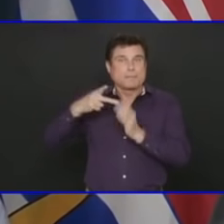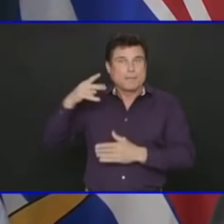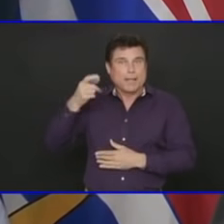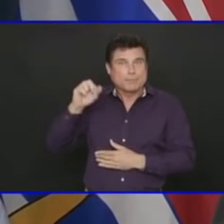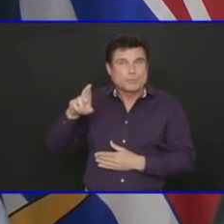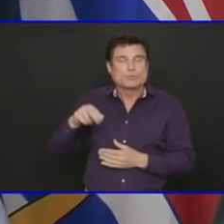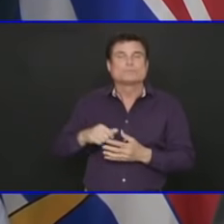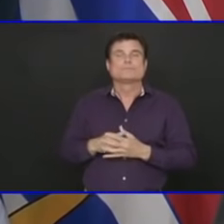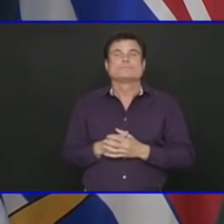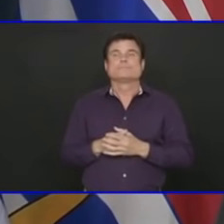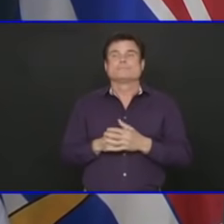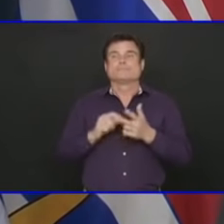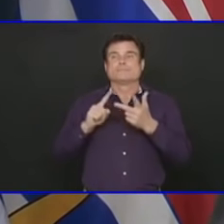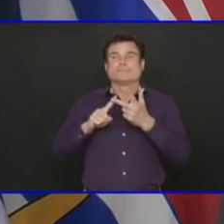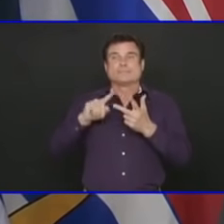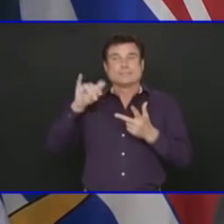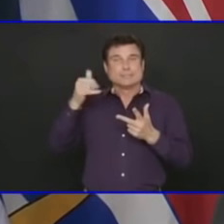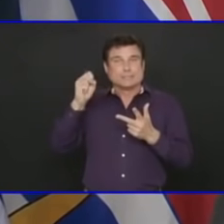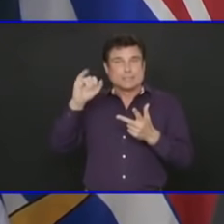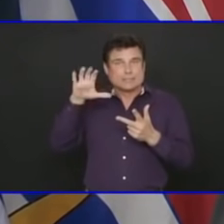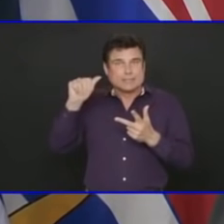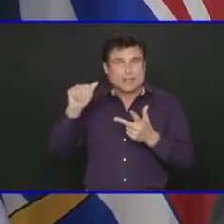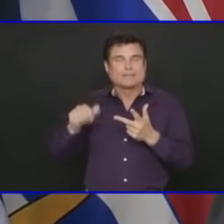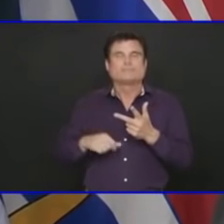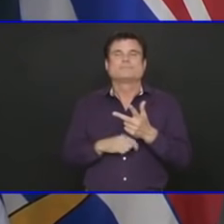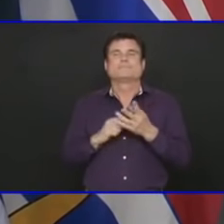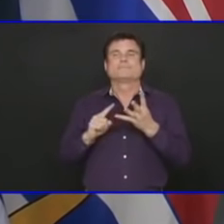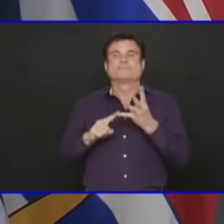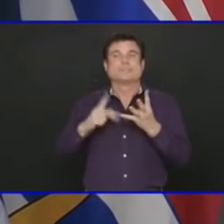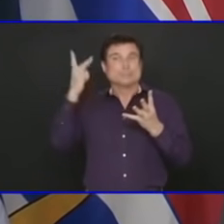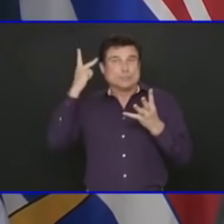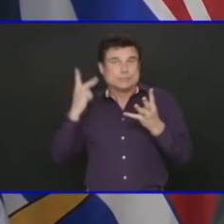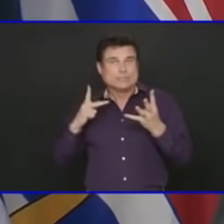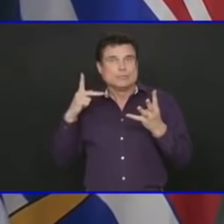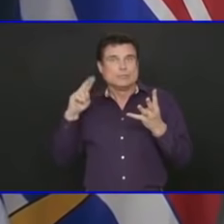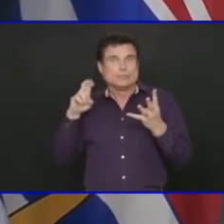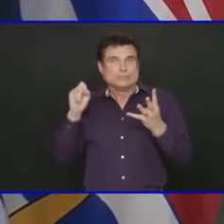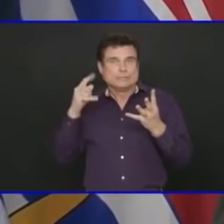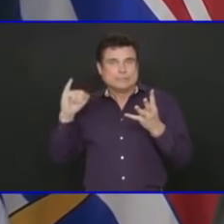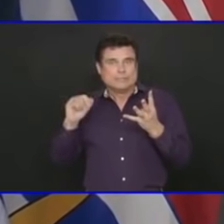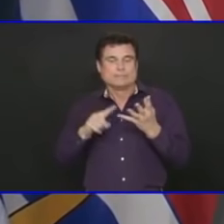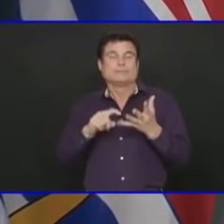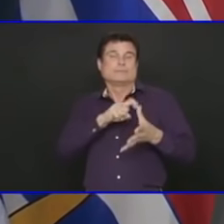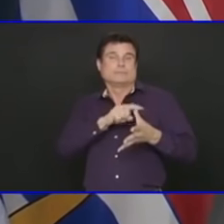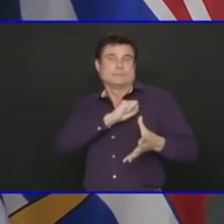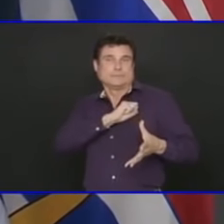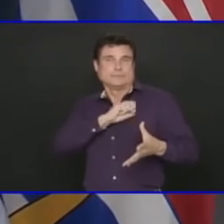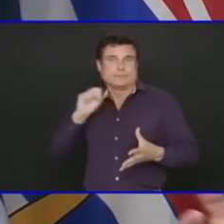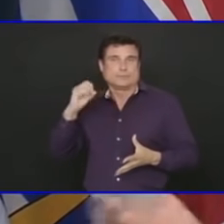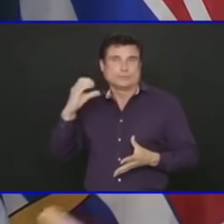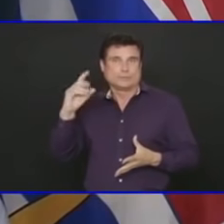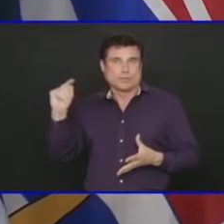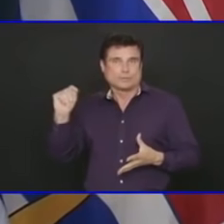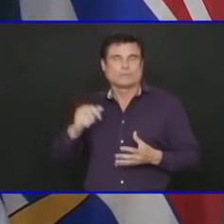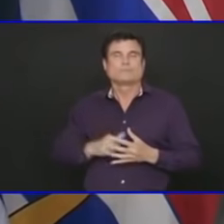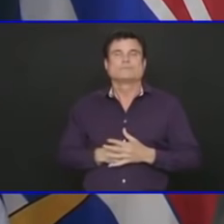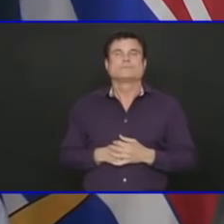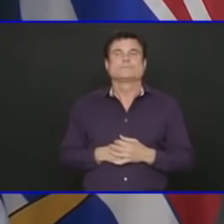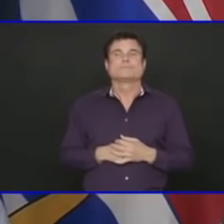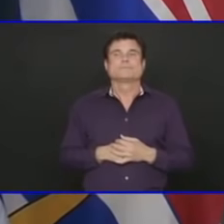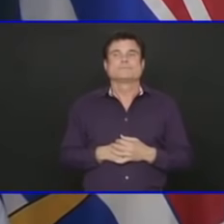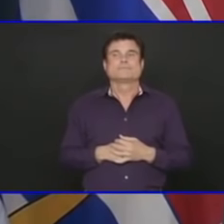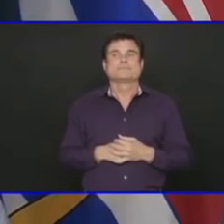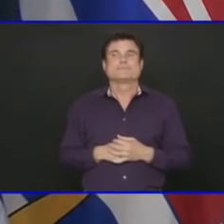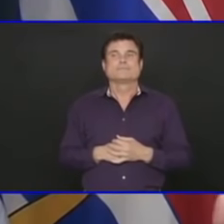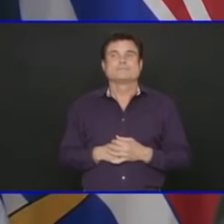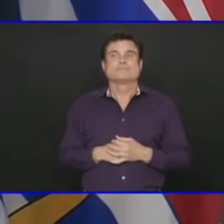his brother Mark was a friend of mine, and I think we went about 35 years not meeting each other, and now he's either here or